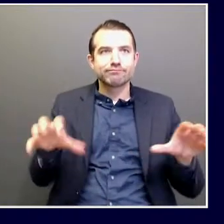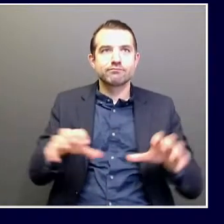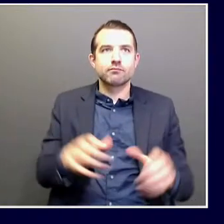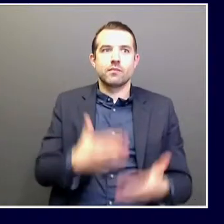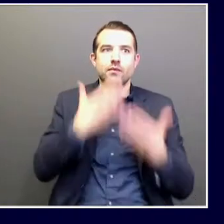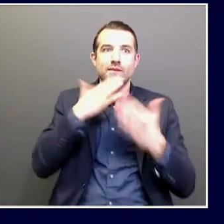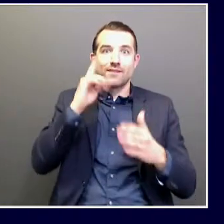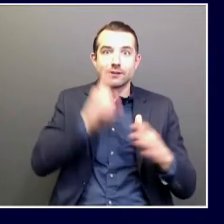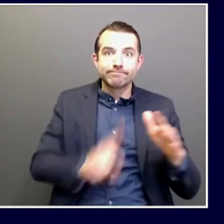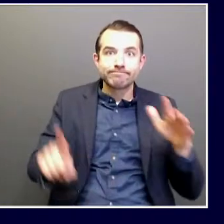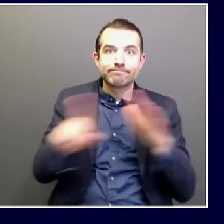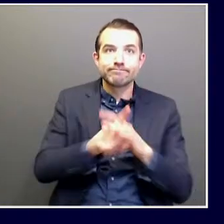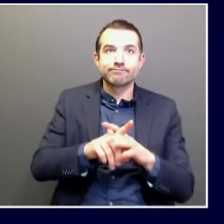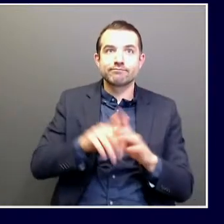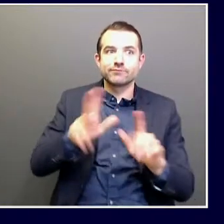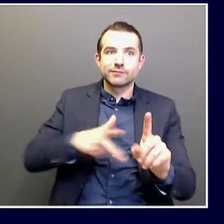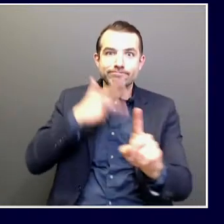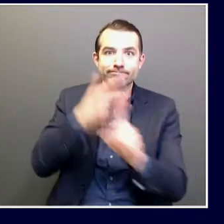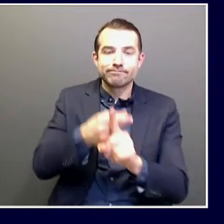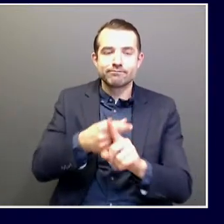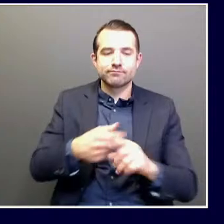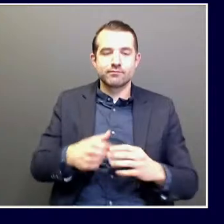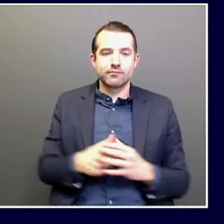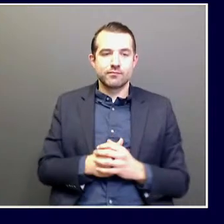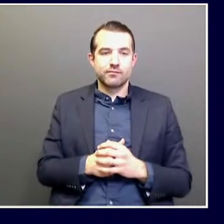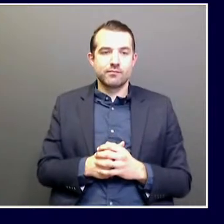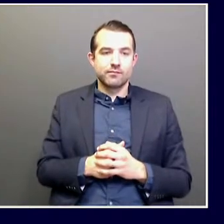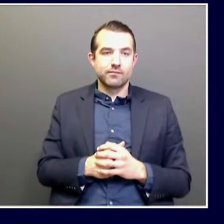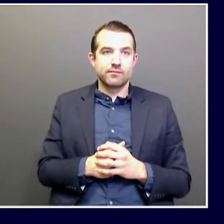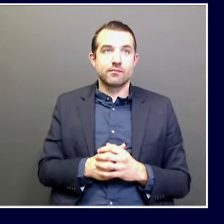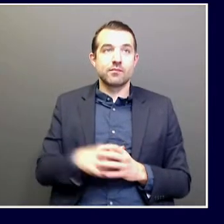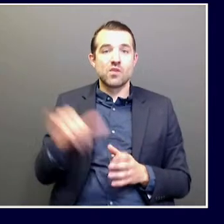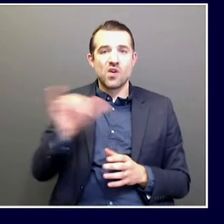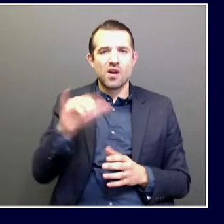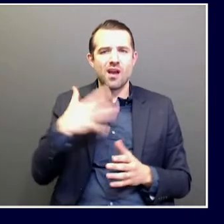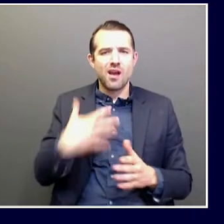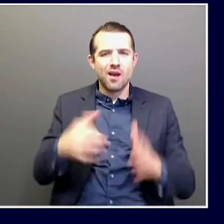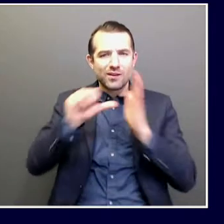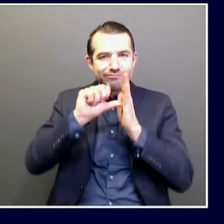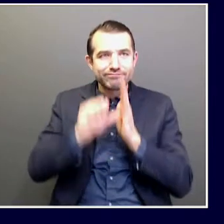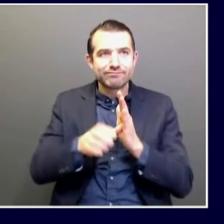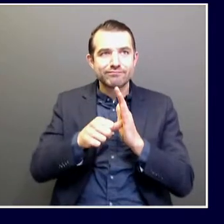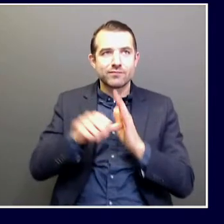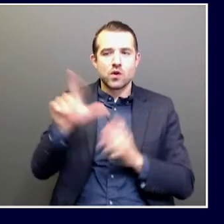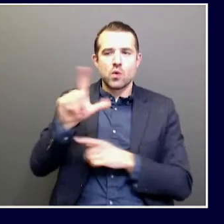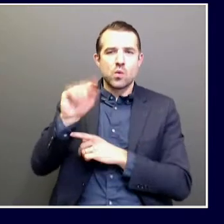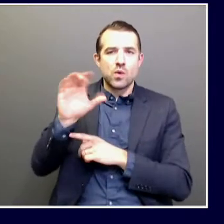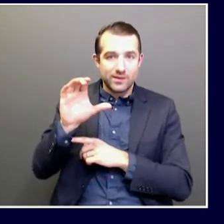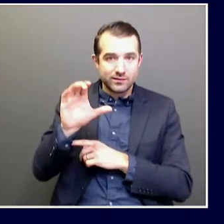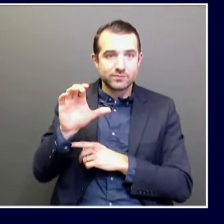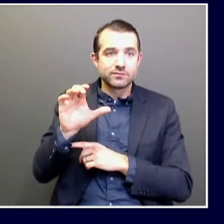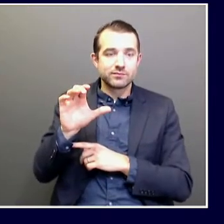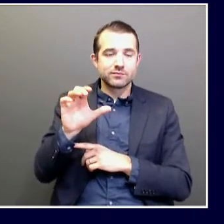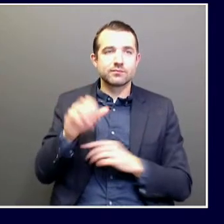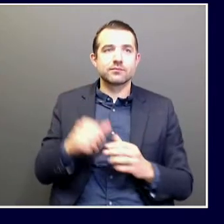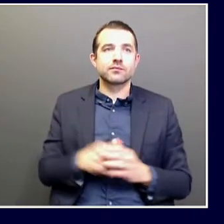as Director Shah just mentioned, of long-term care. Maine is number one in the nation on the percentage of